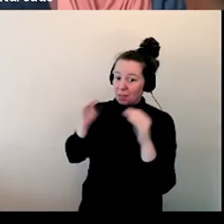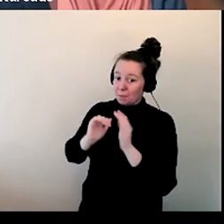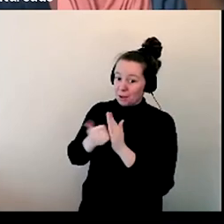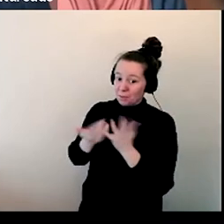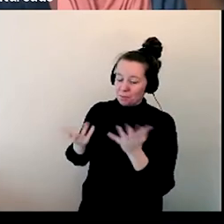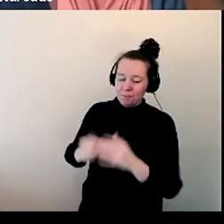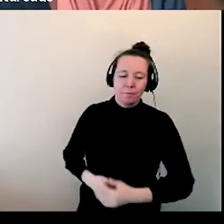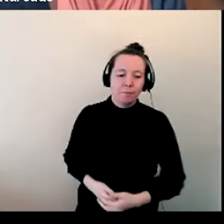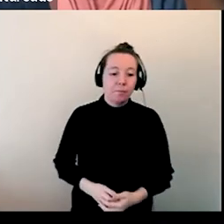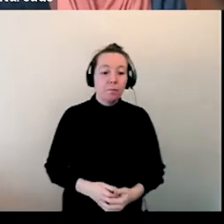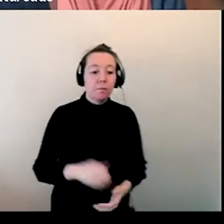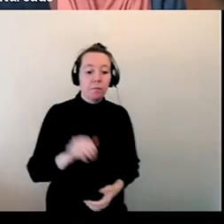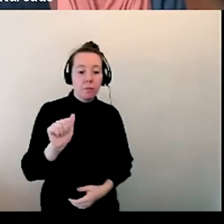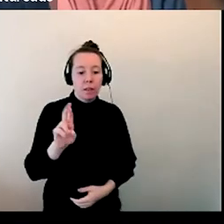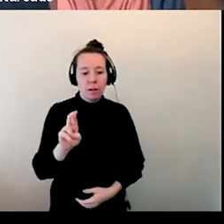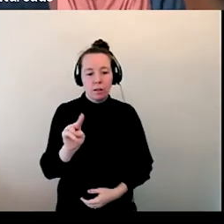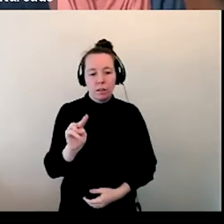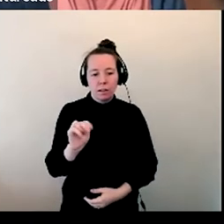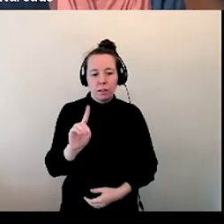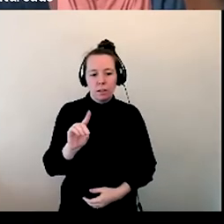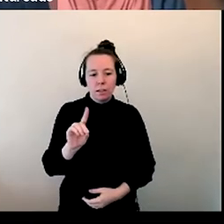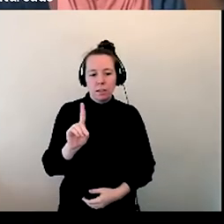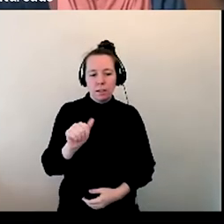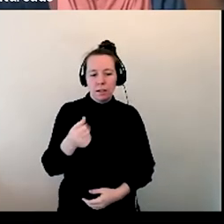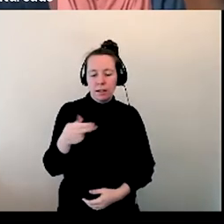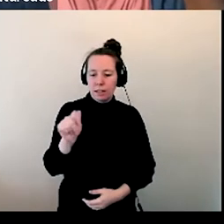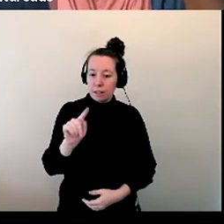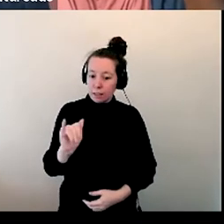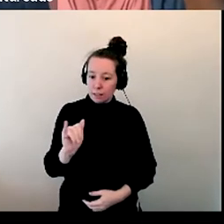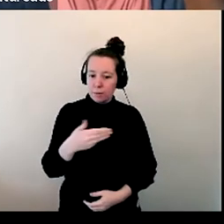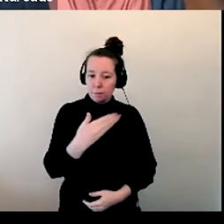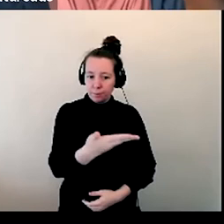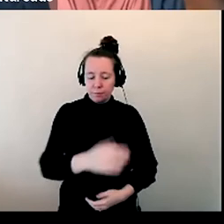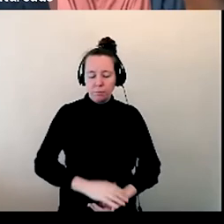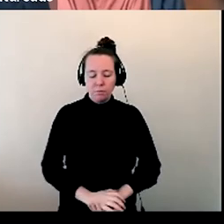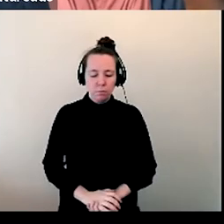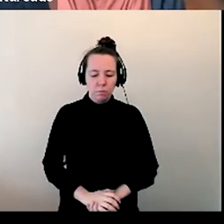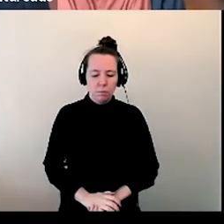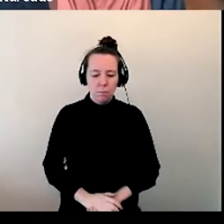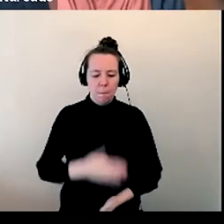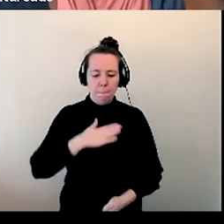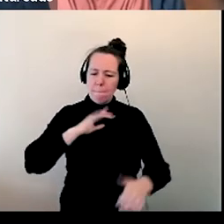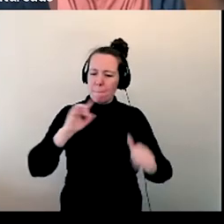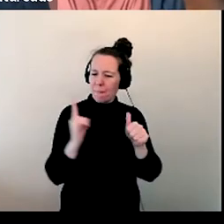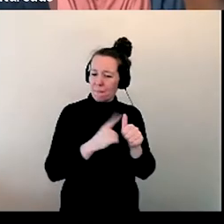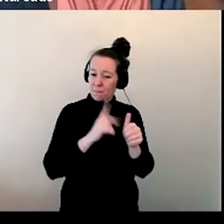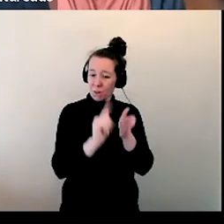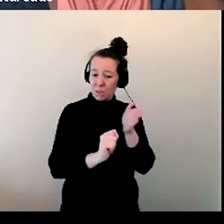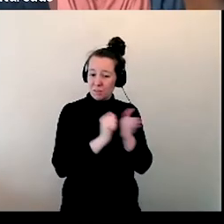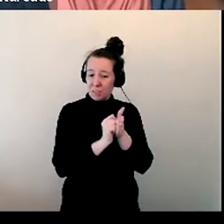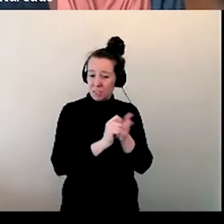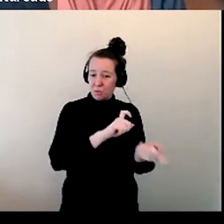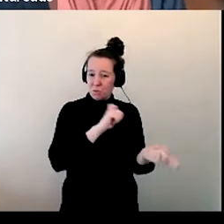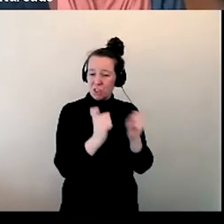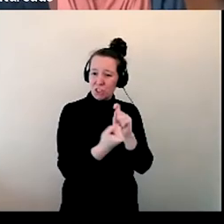I think for me, the video that sort of changed a lot was not necessarily my first most viral video, but it was a video that